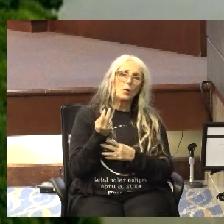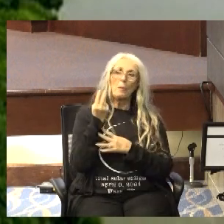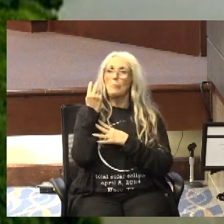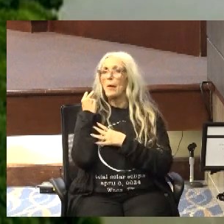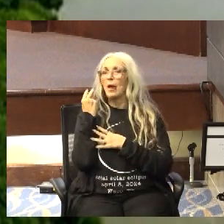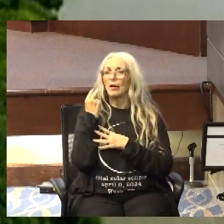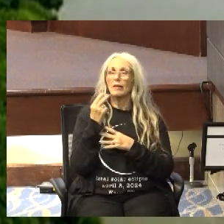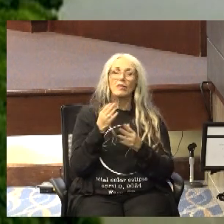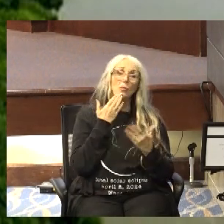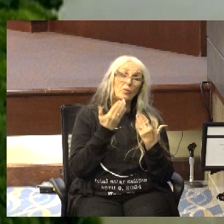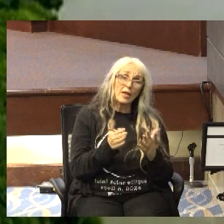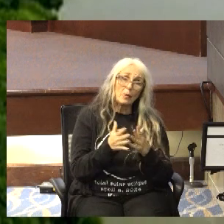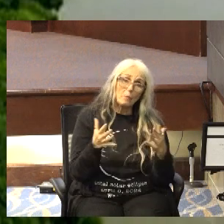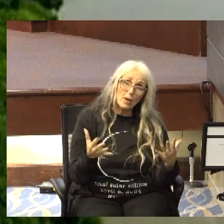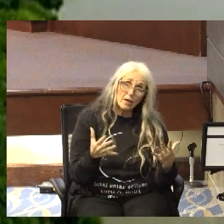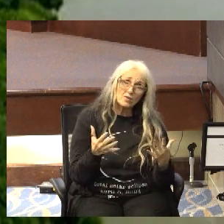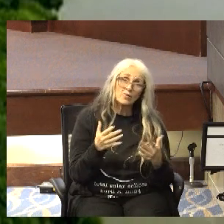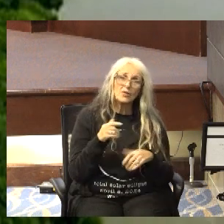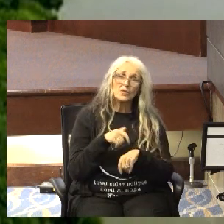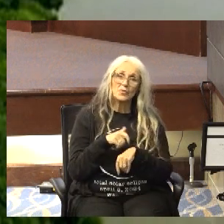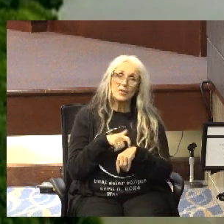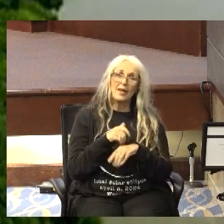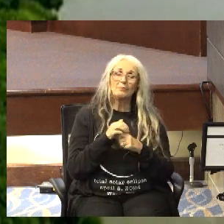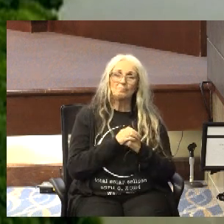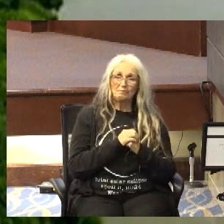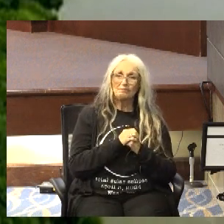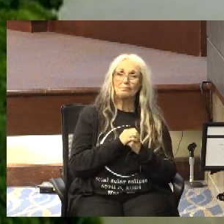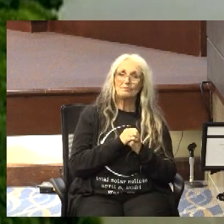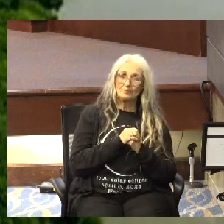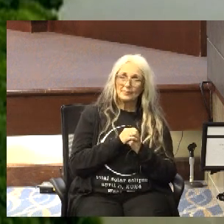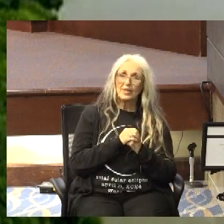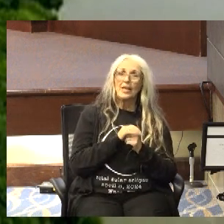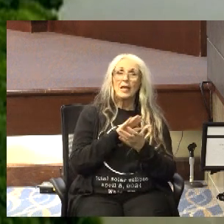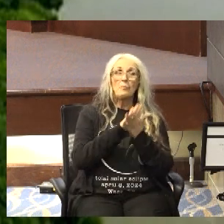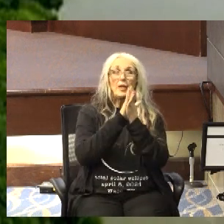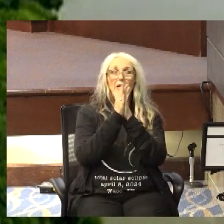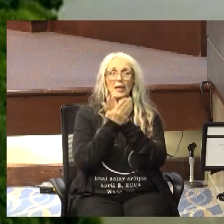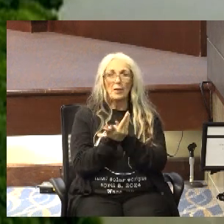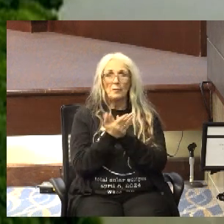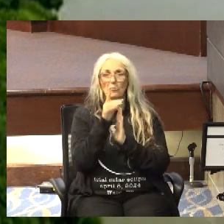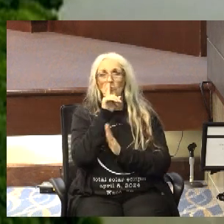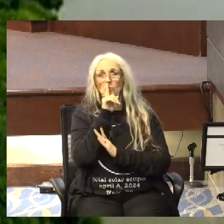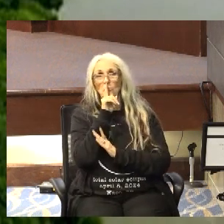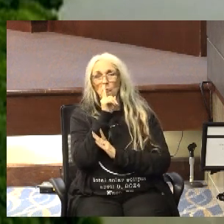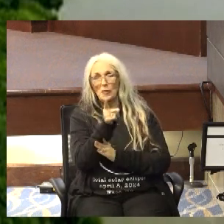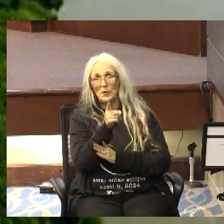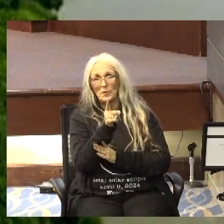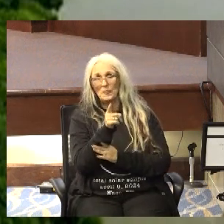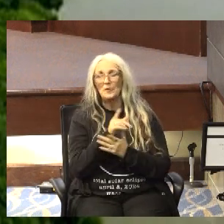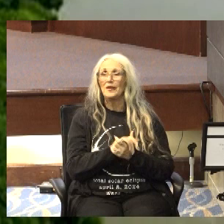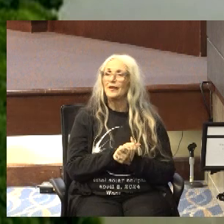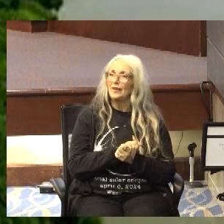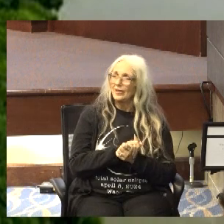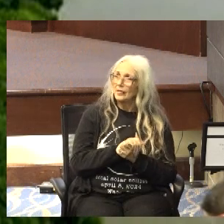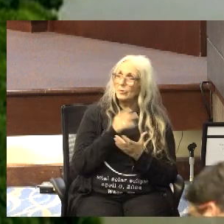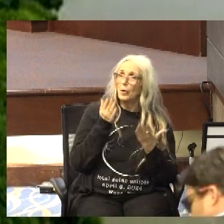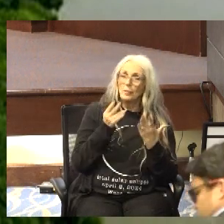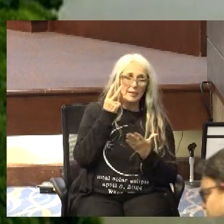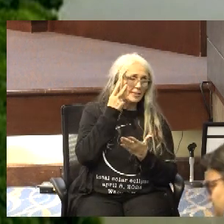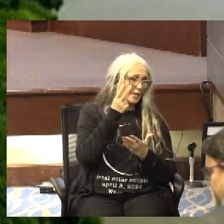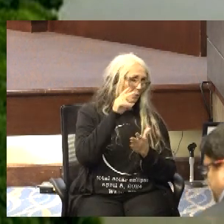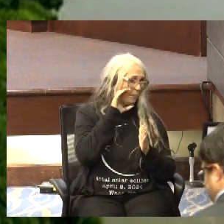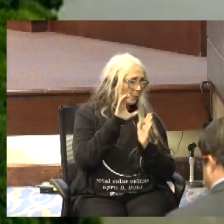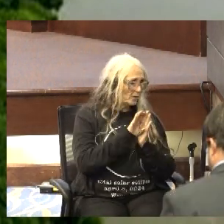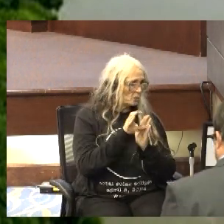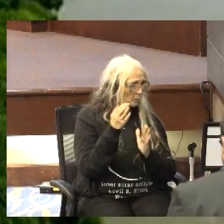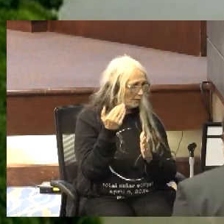time and committing the resources on the city staff side to help and make this a reality. I'm sure you guys have probably seen that picture before. I don't think we